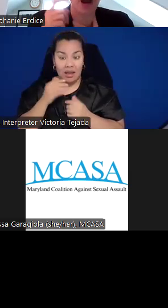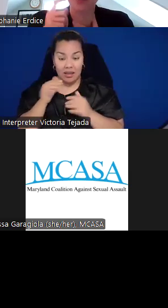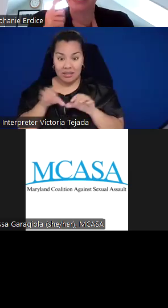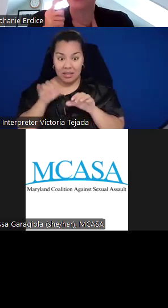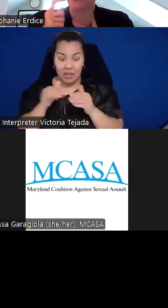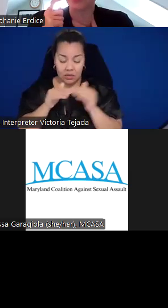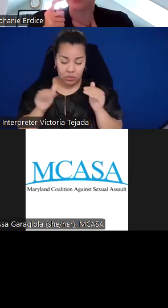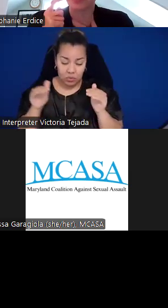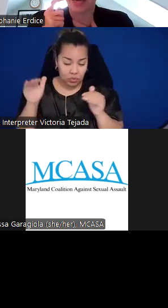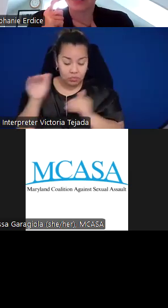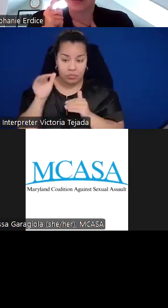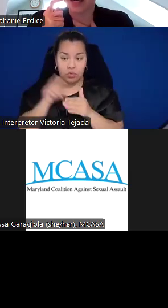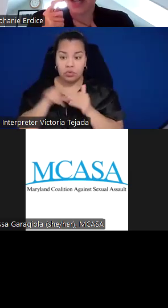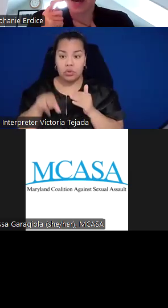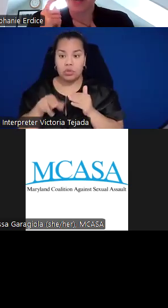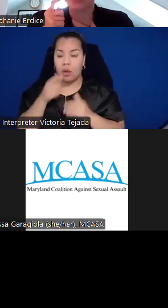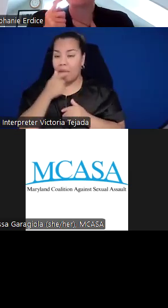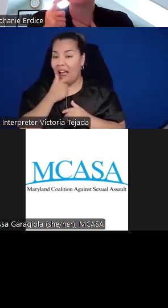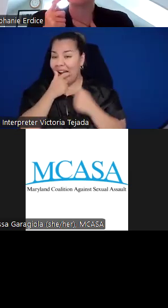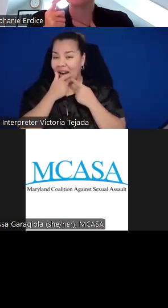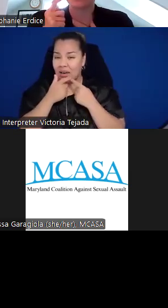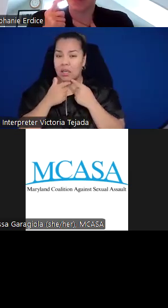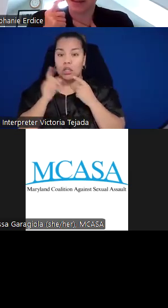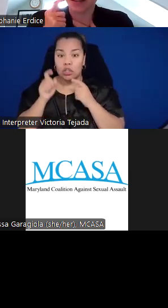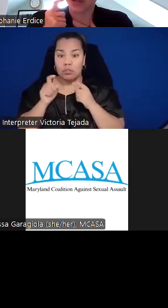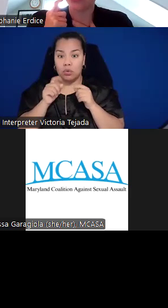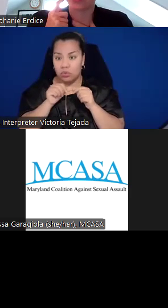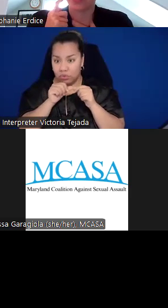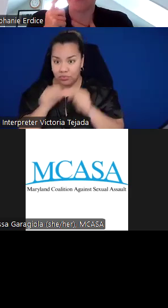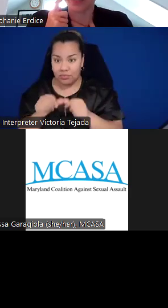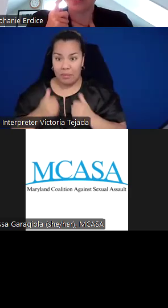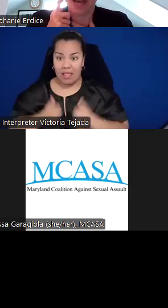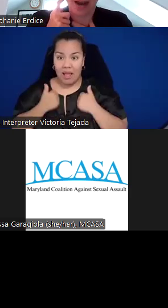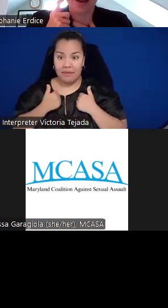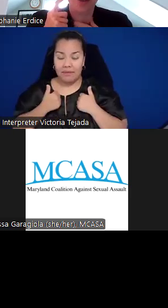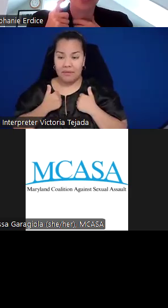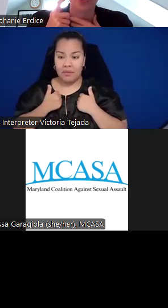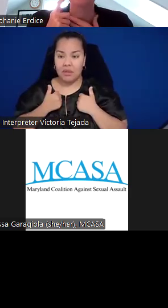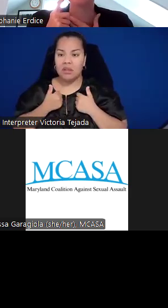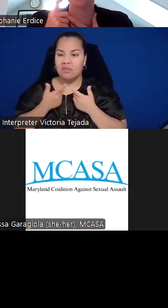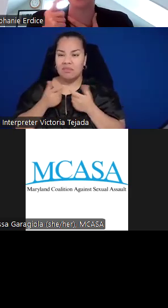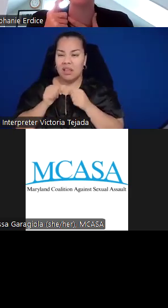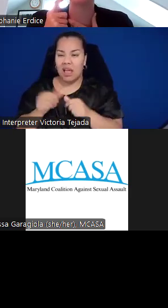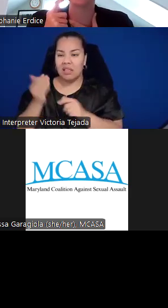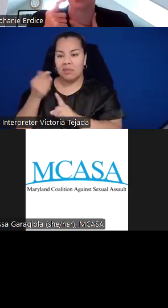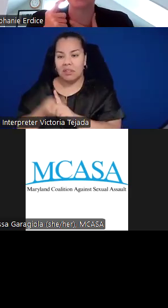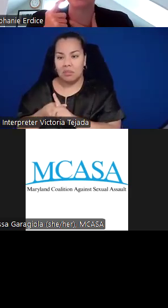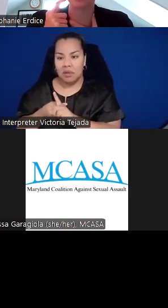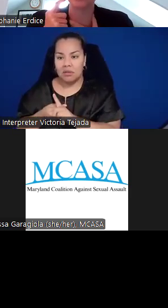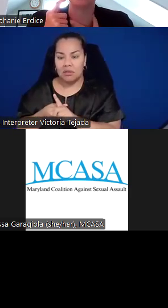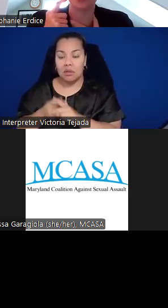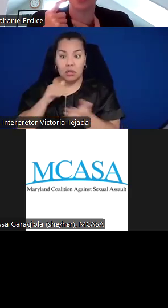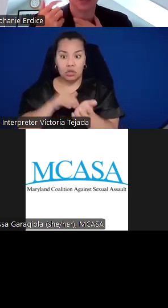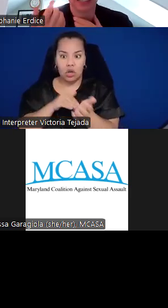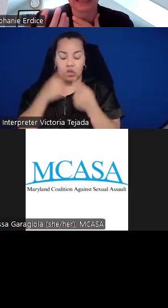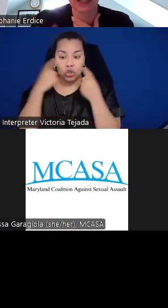through a retainer that was supposed to last a lifetime. It lasted 15 months using it every day. The doctor was shocked. He's